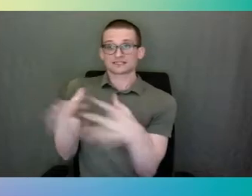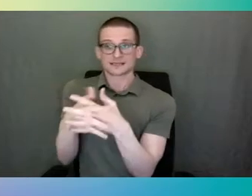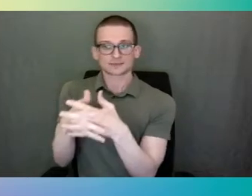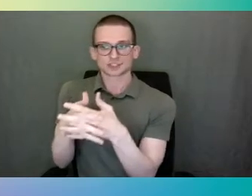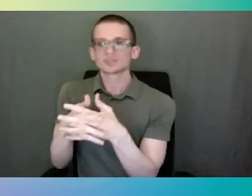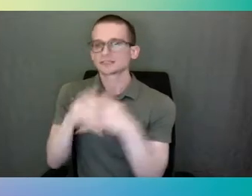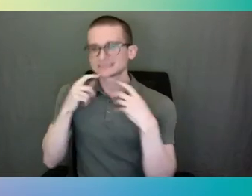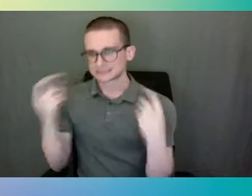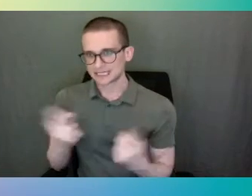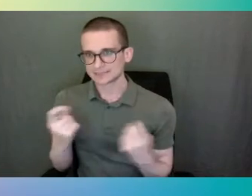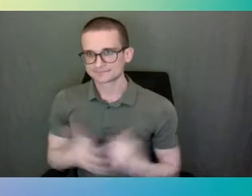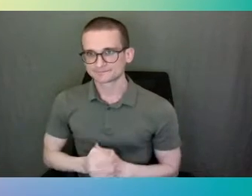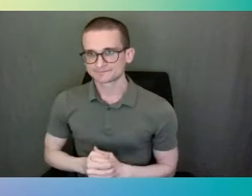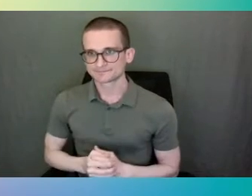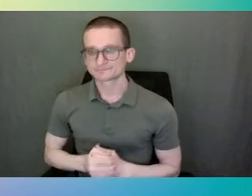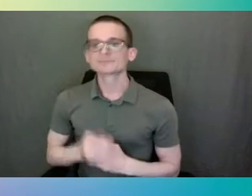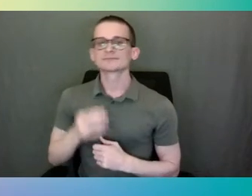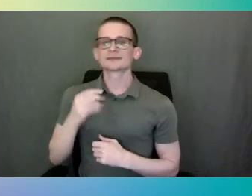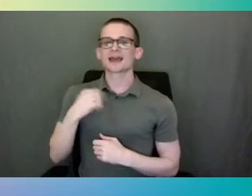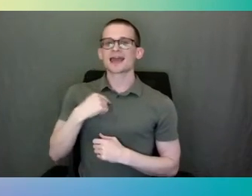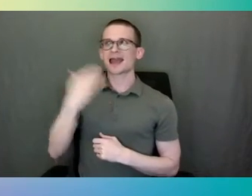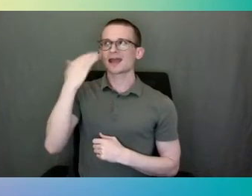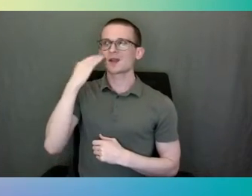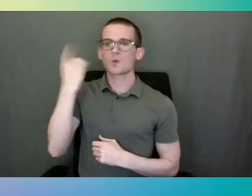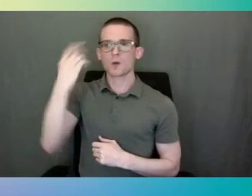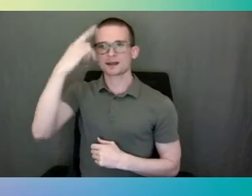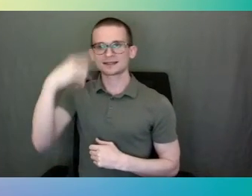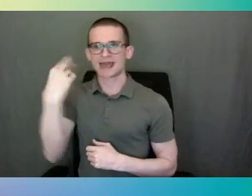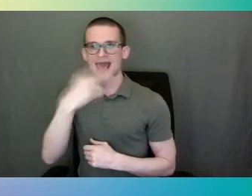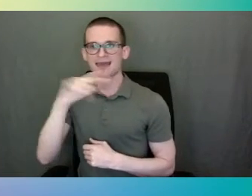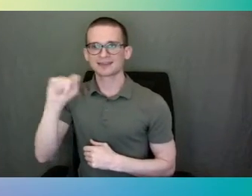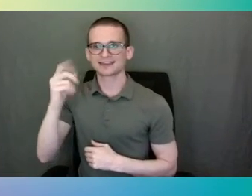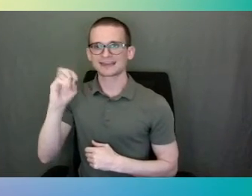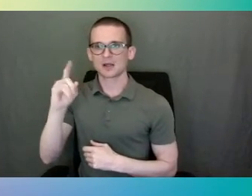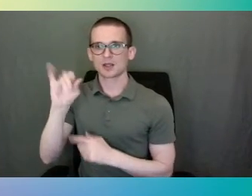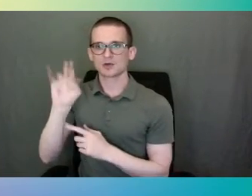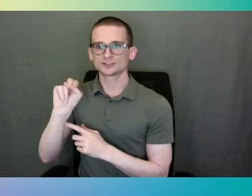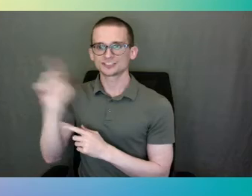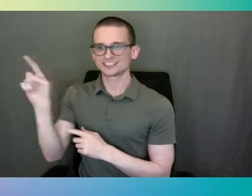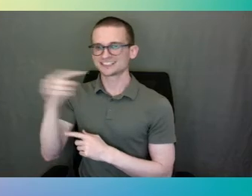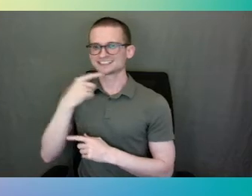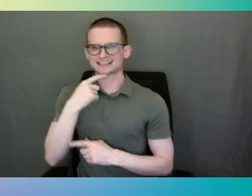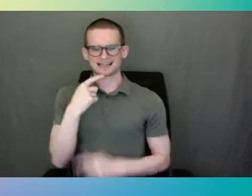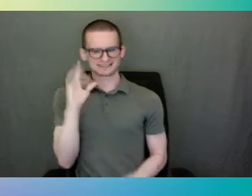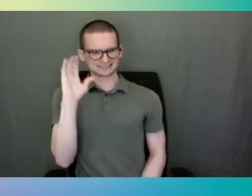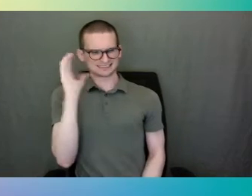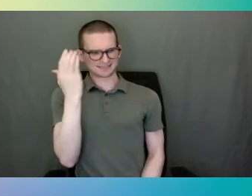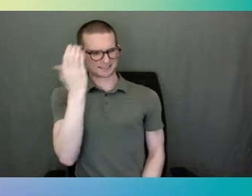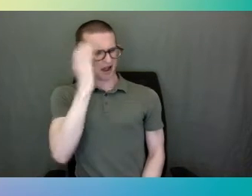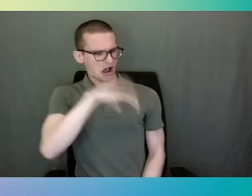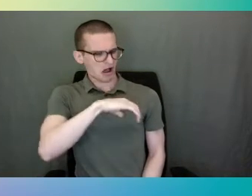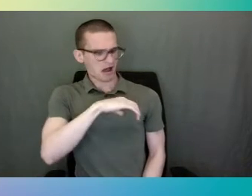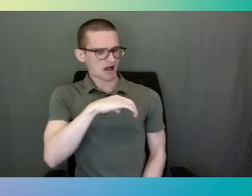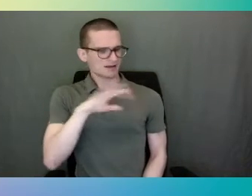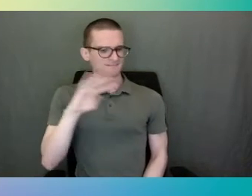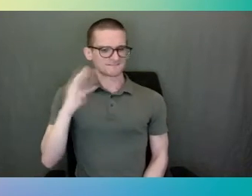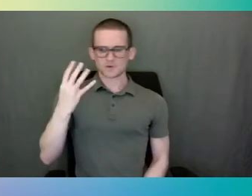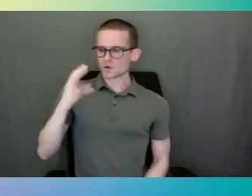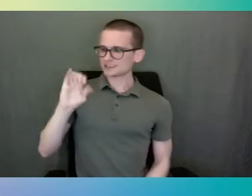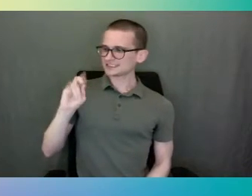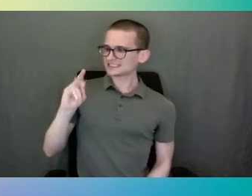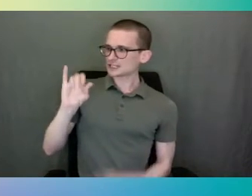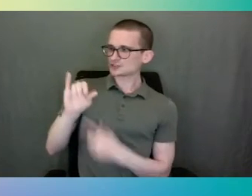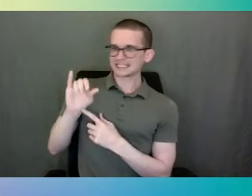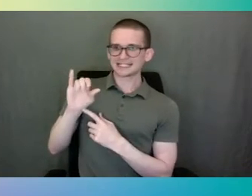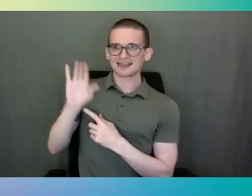there's a Catholic theologian who said it's just very odd that this fourth century church father and his